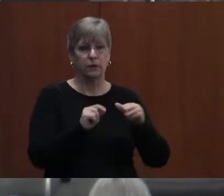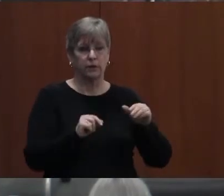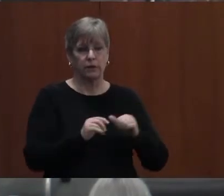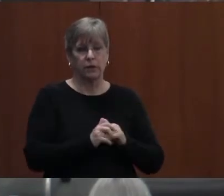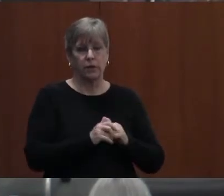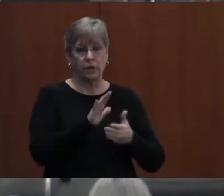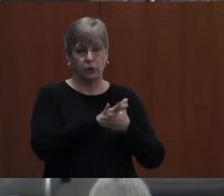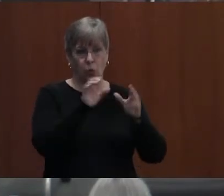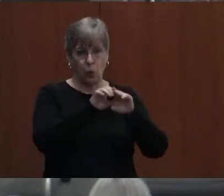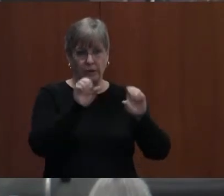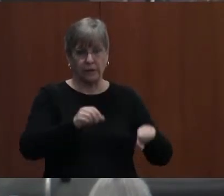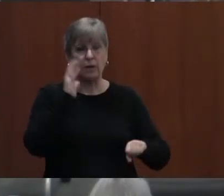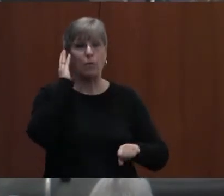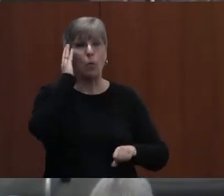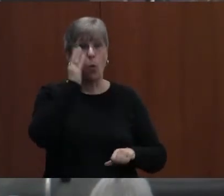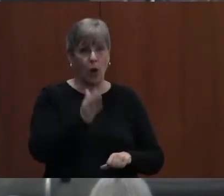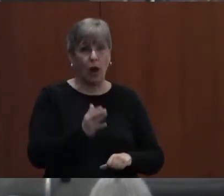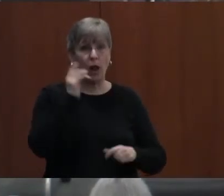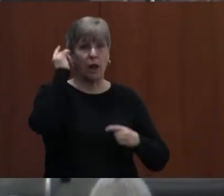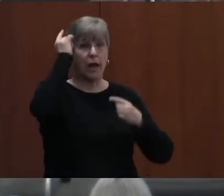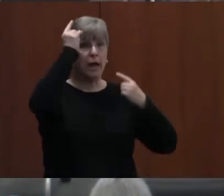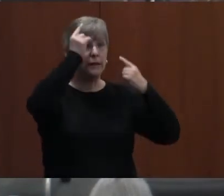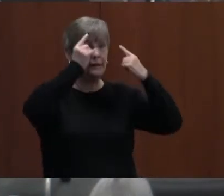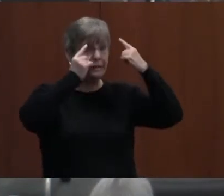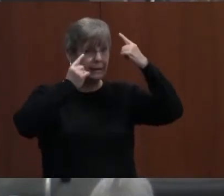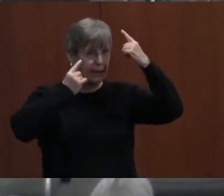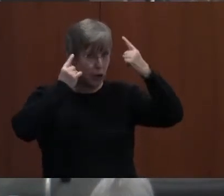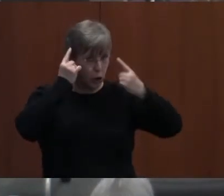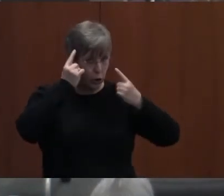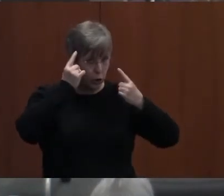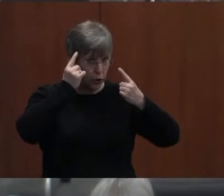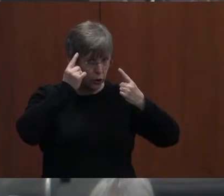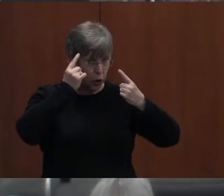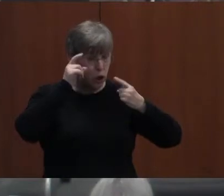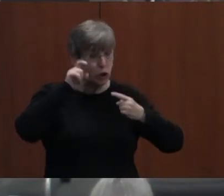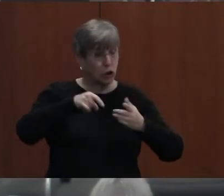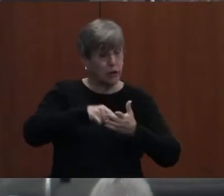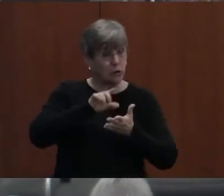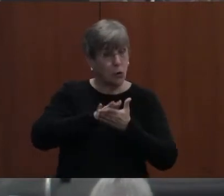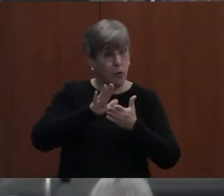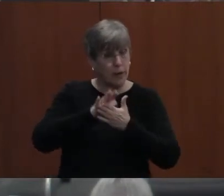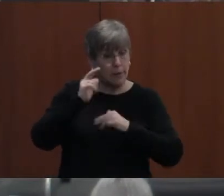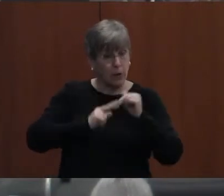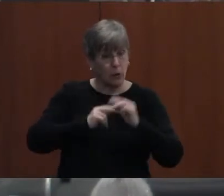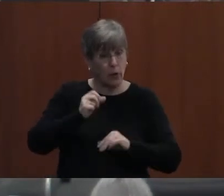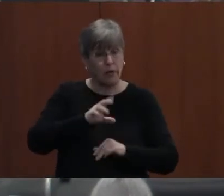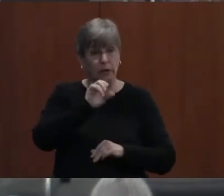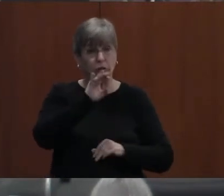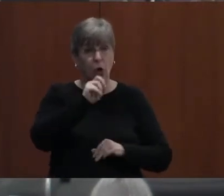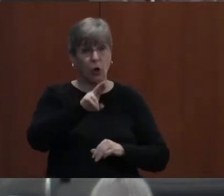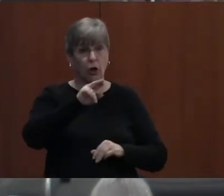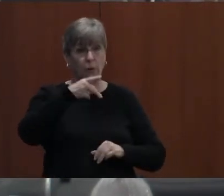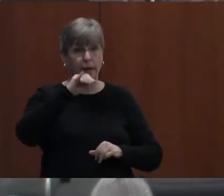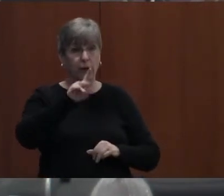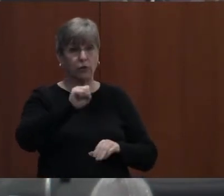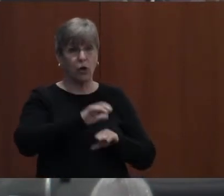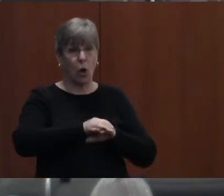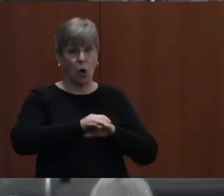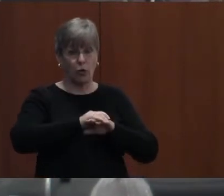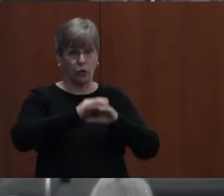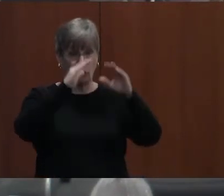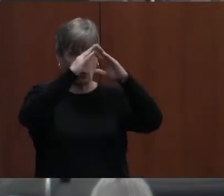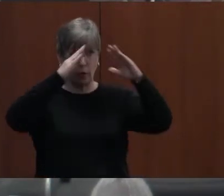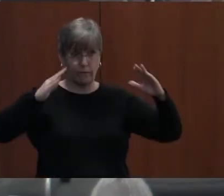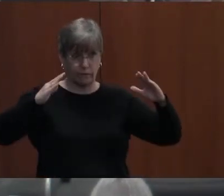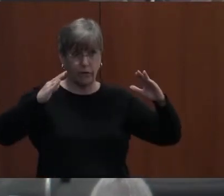the school system shall consider whether the school should be constructed with solar panels on the roof.